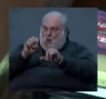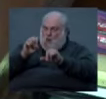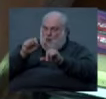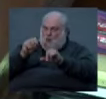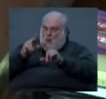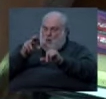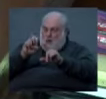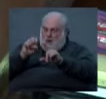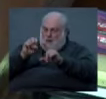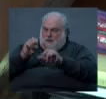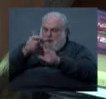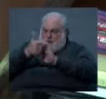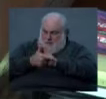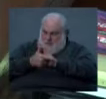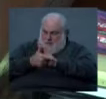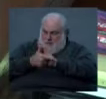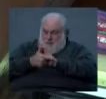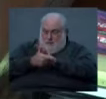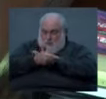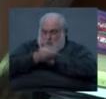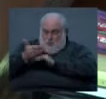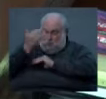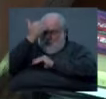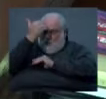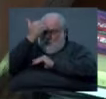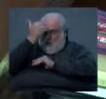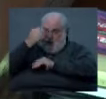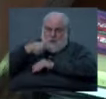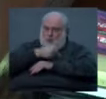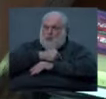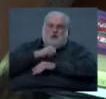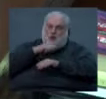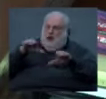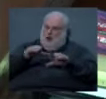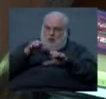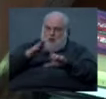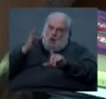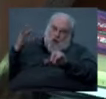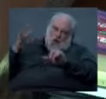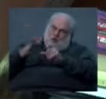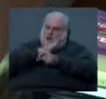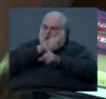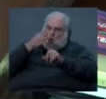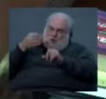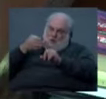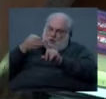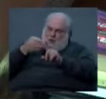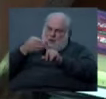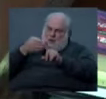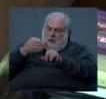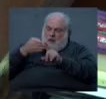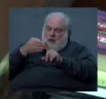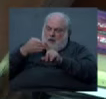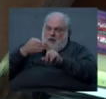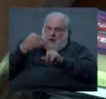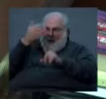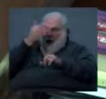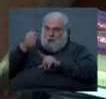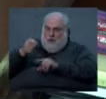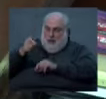think y'all are well aware that we don't do a lot of them, and if we do, it's usually because we have to.